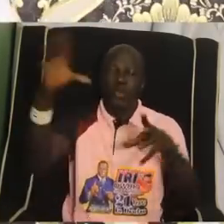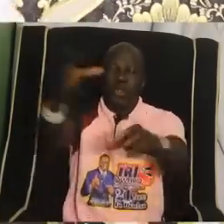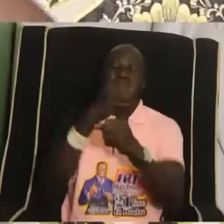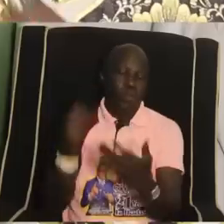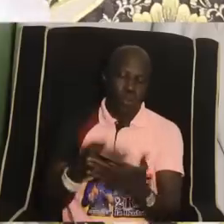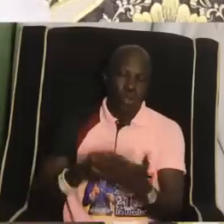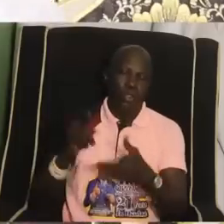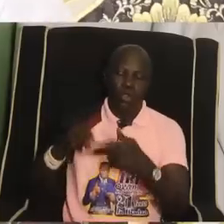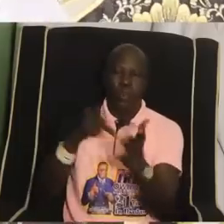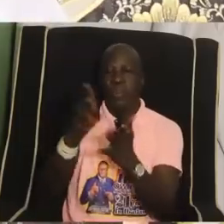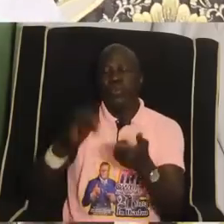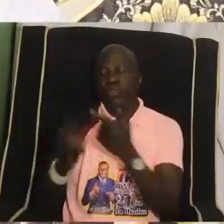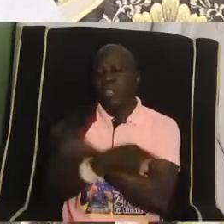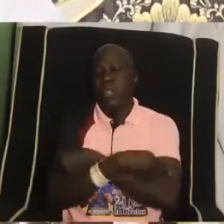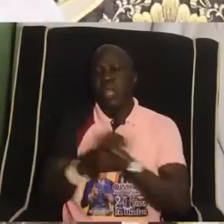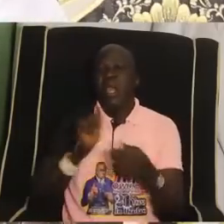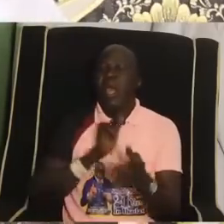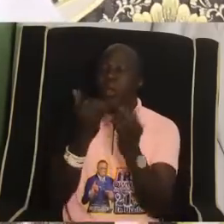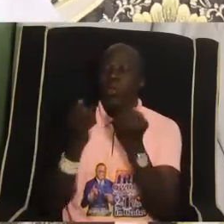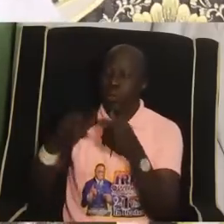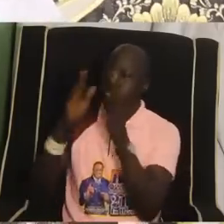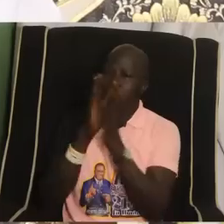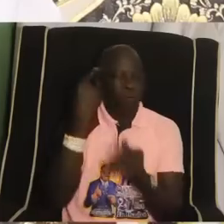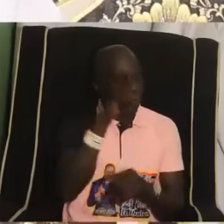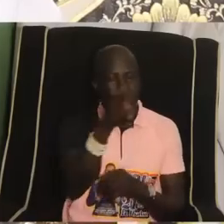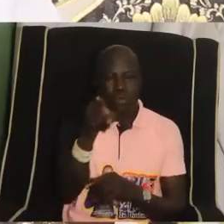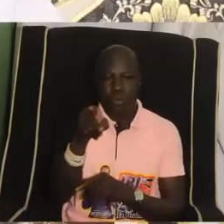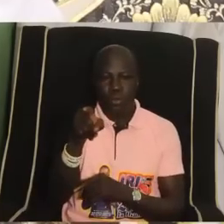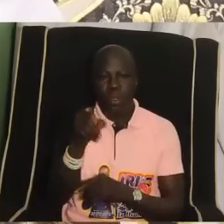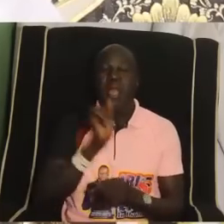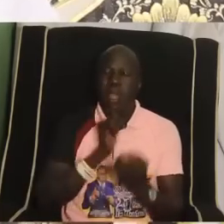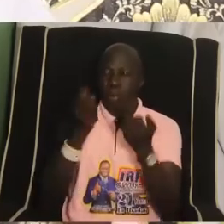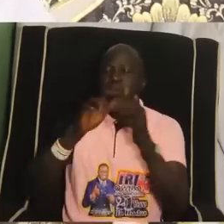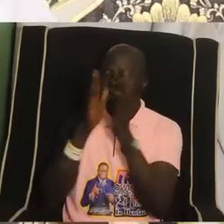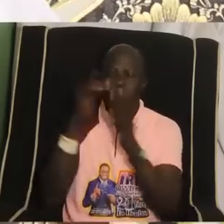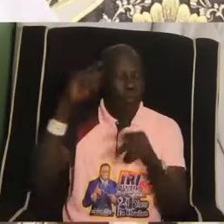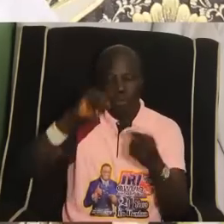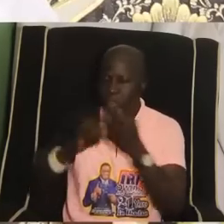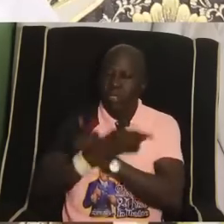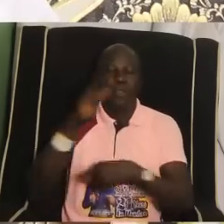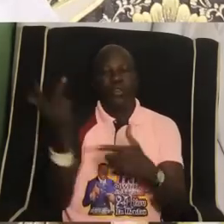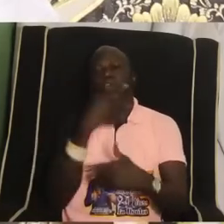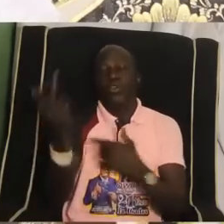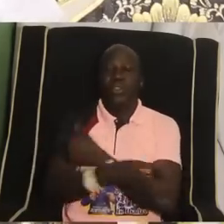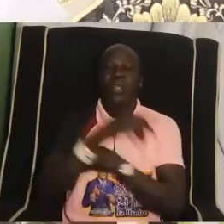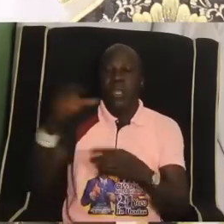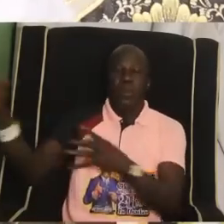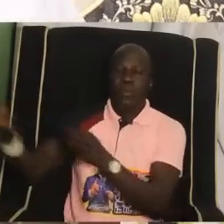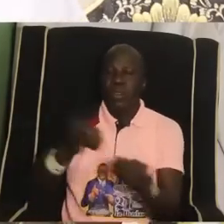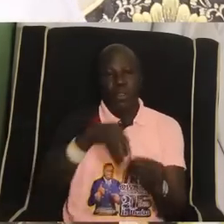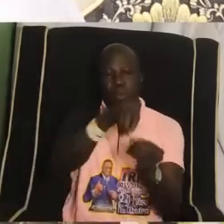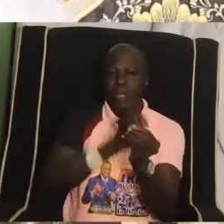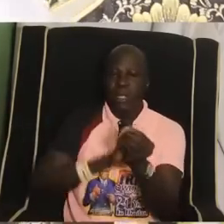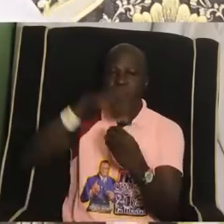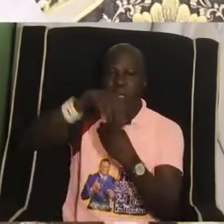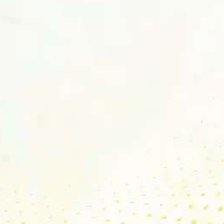lo ni get that money to pay today. Mo fe gbadura fun. I want to pray for you. Mo fe gbadura fun oni ojo keta. I pray for today is the third day. Mo gede mo nbo. Hold your